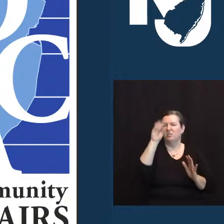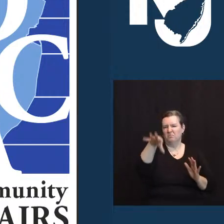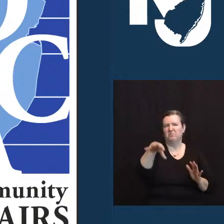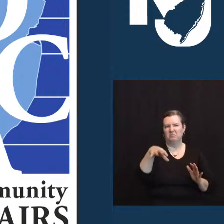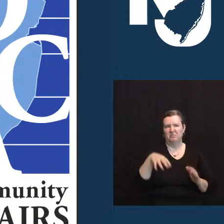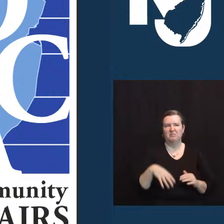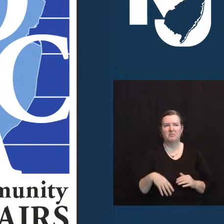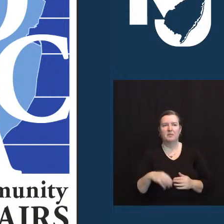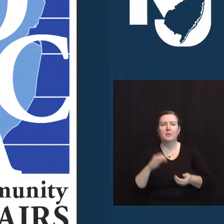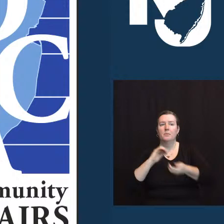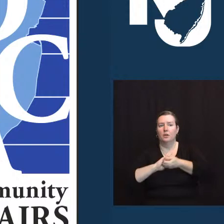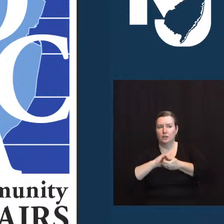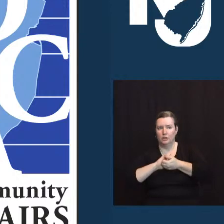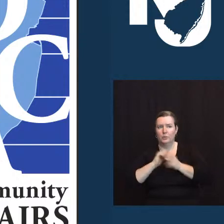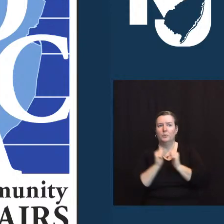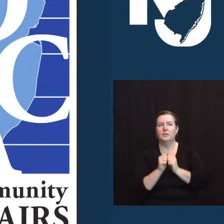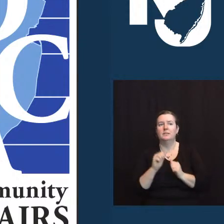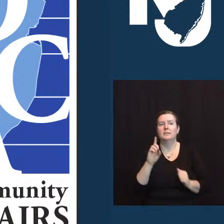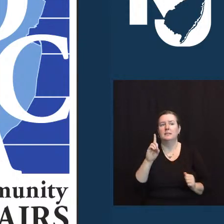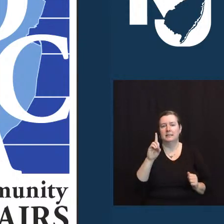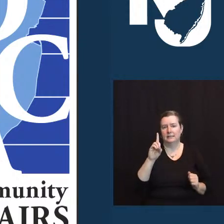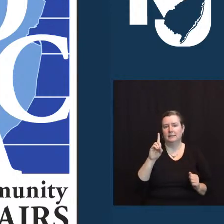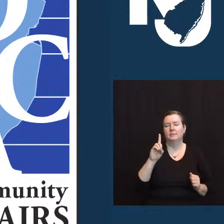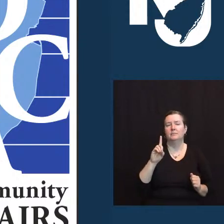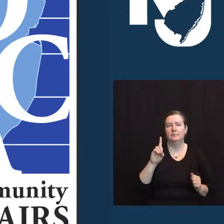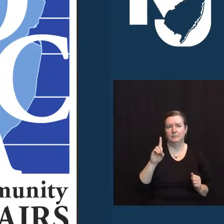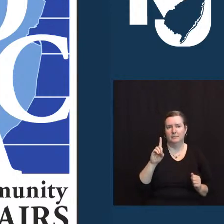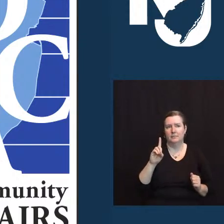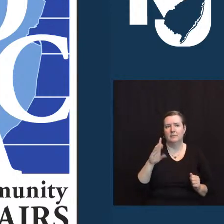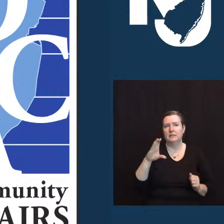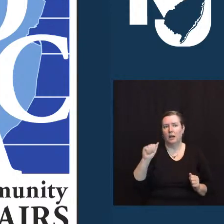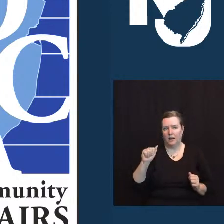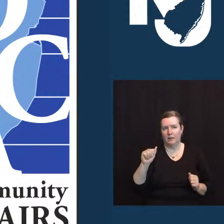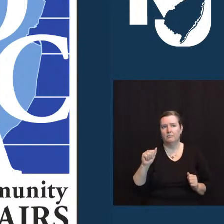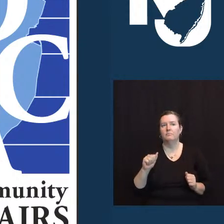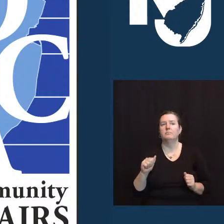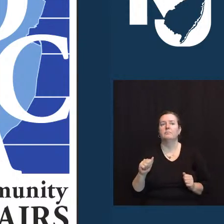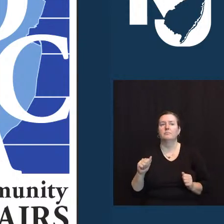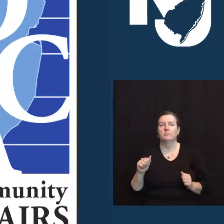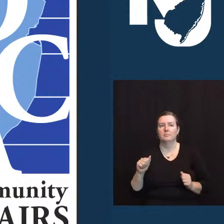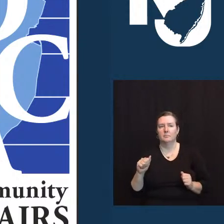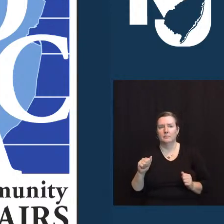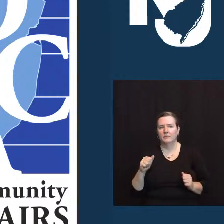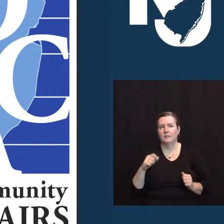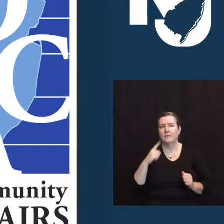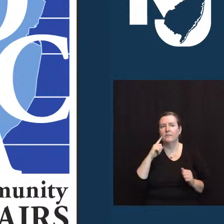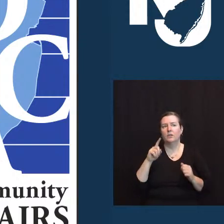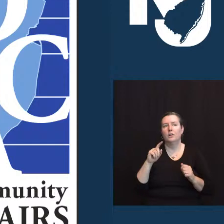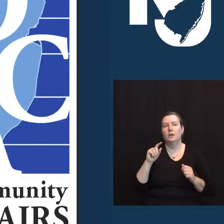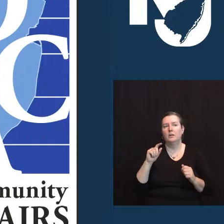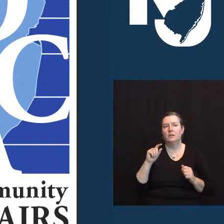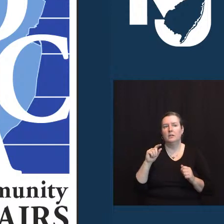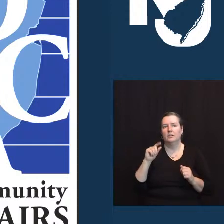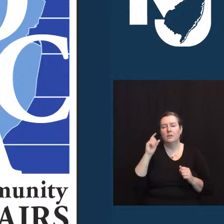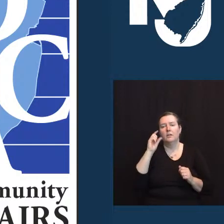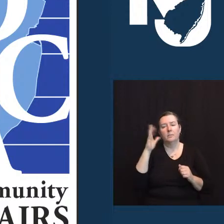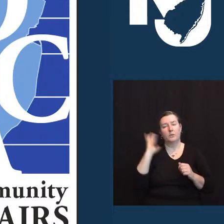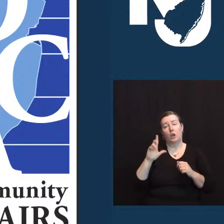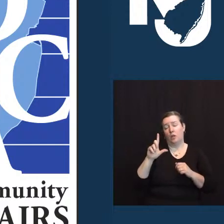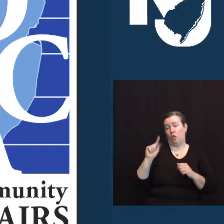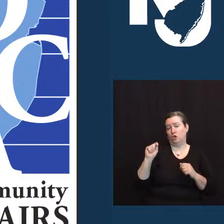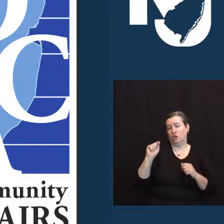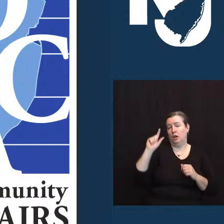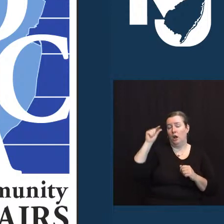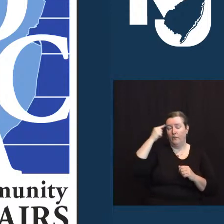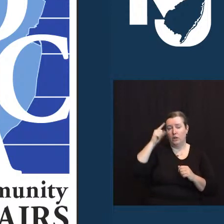Department of Community Affairs, under the great leadership of Lieutenant Governor Sheila Oliver, struck with the town of Hamilton in Atlantic